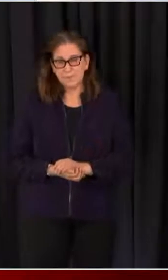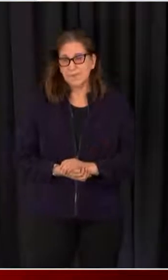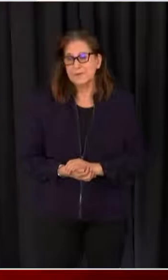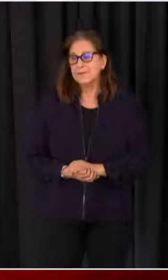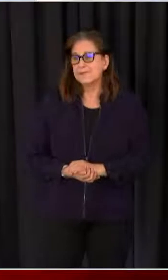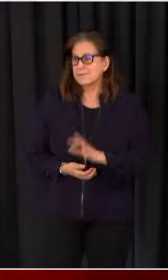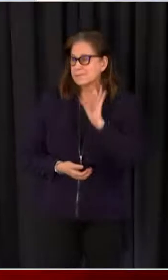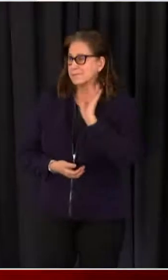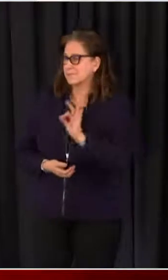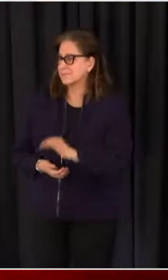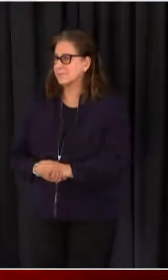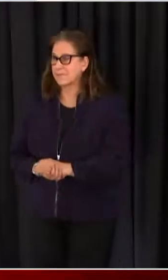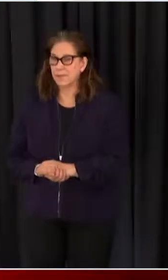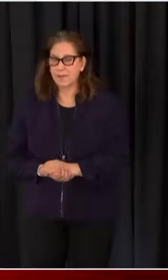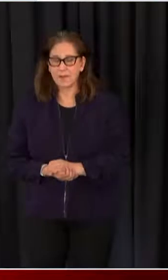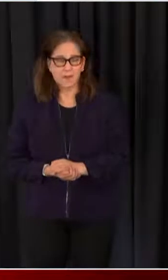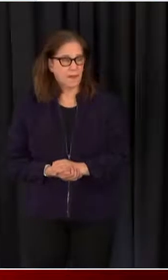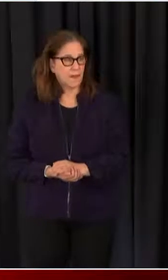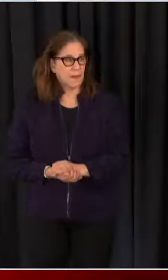decline.